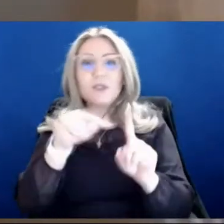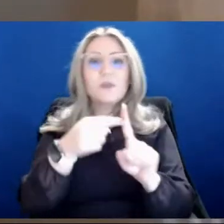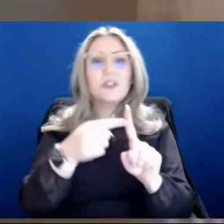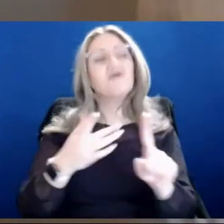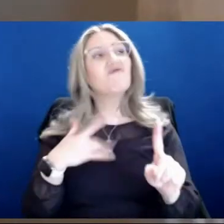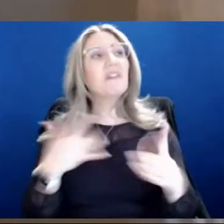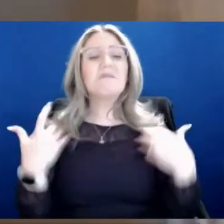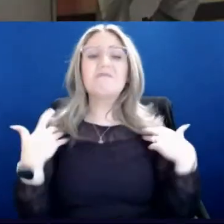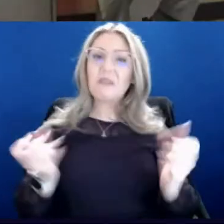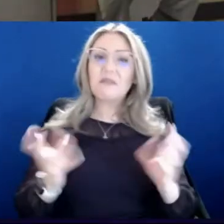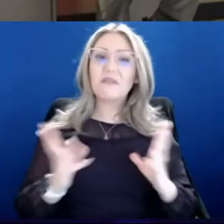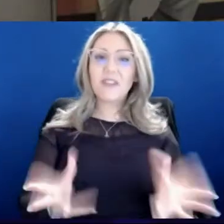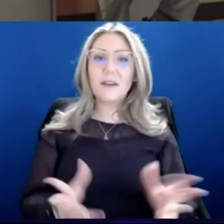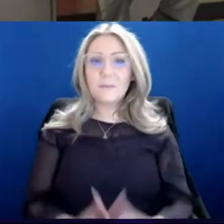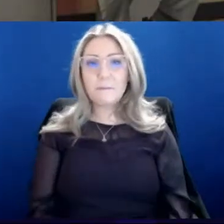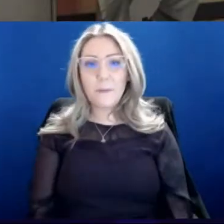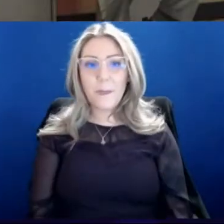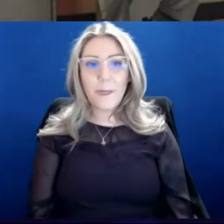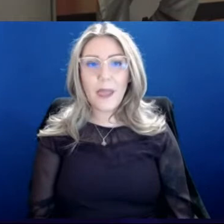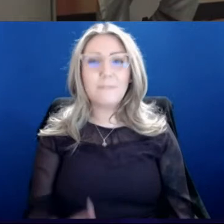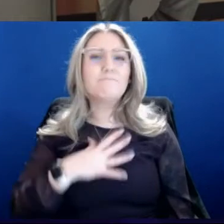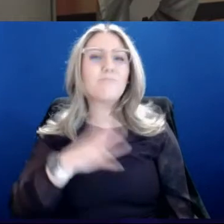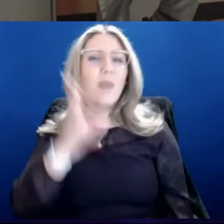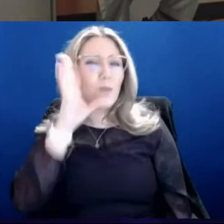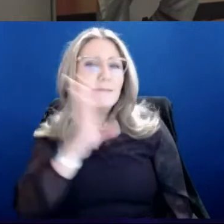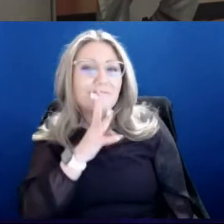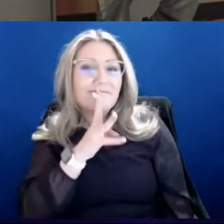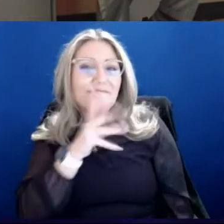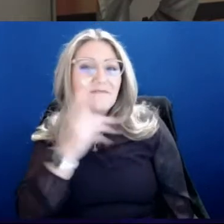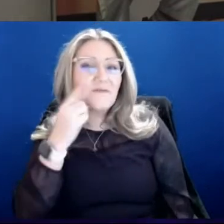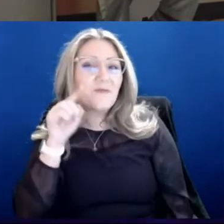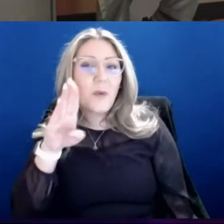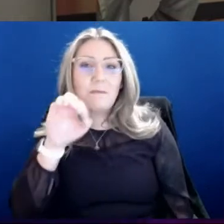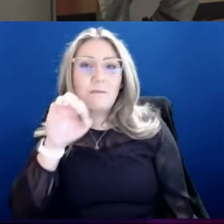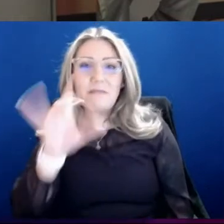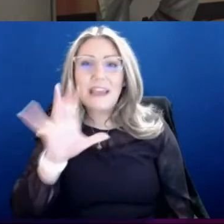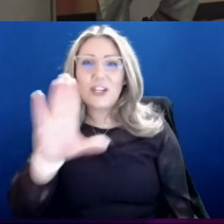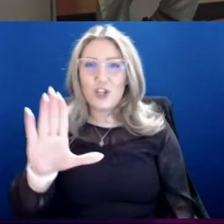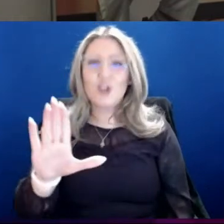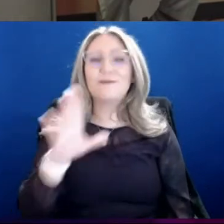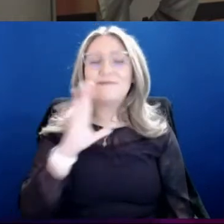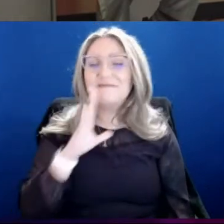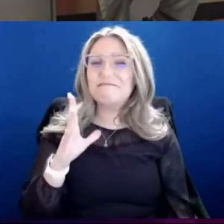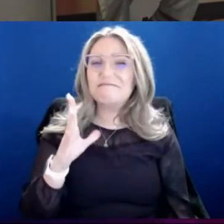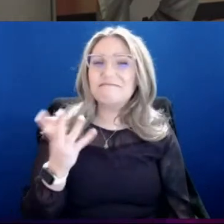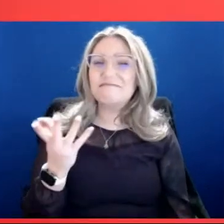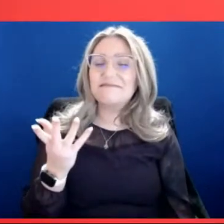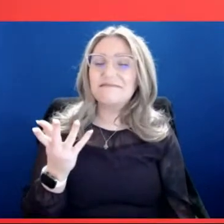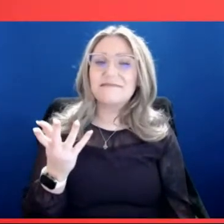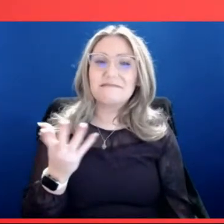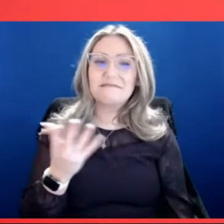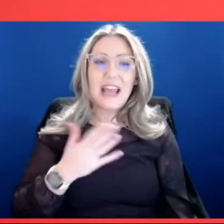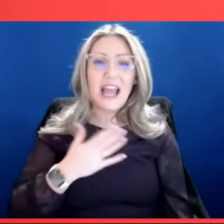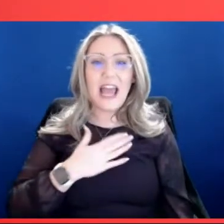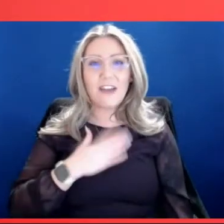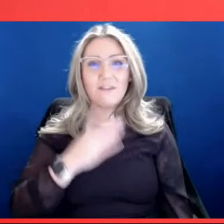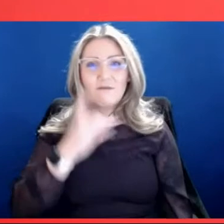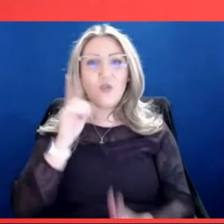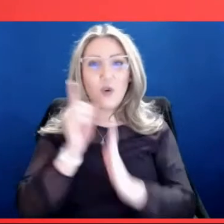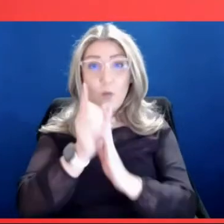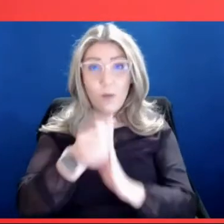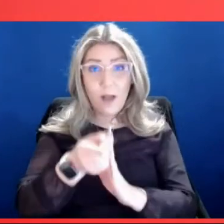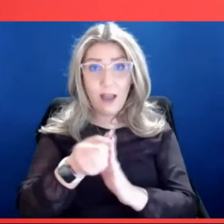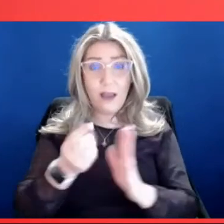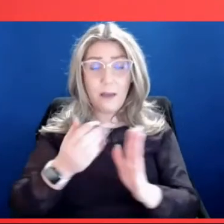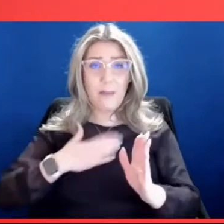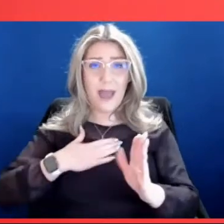healthy. I'll speak up on Becky's behalf because I was for quite a while I was making my annual